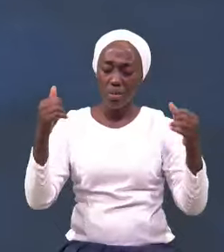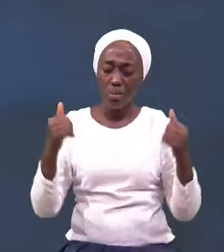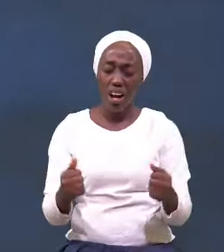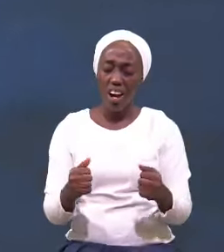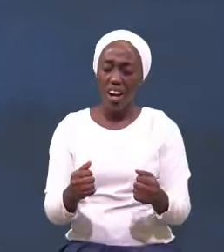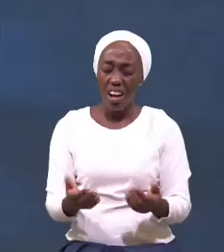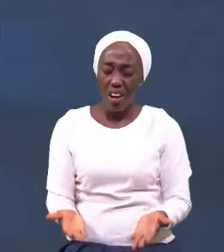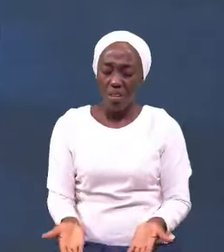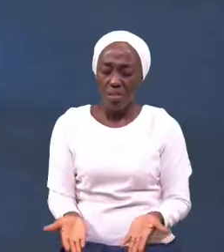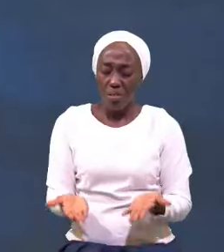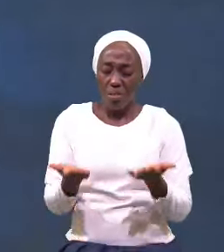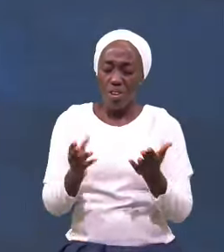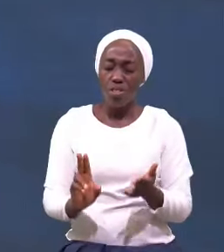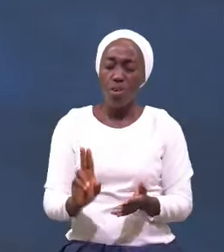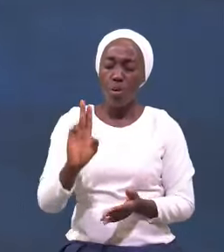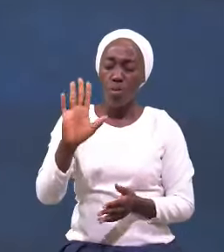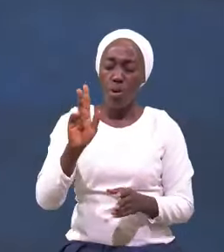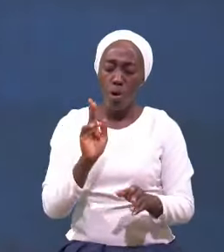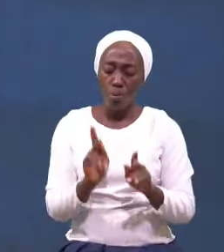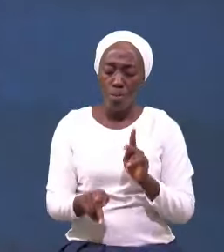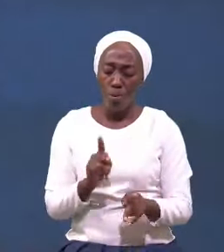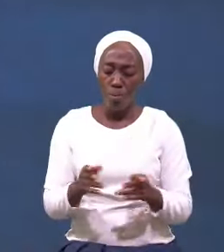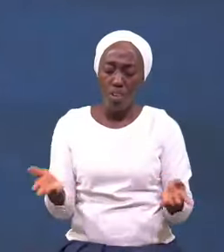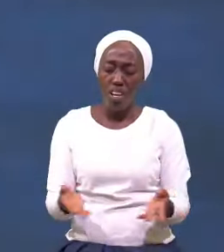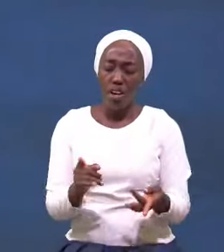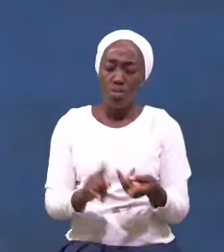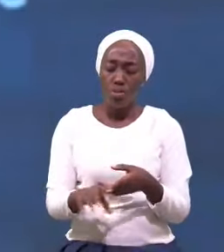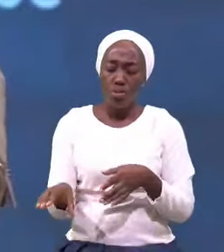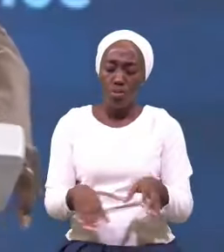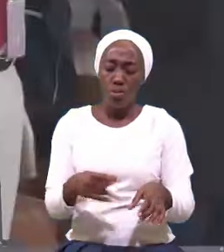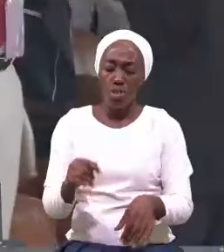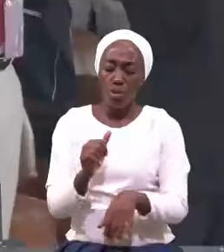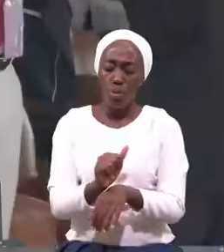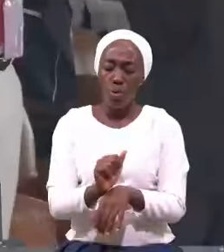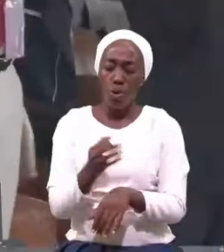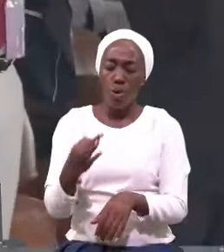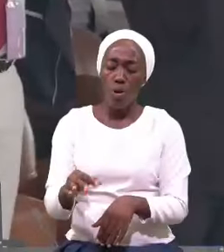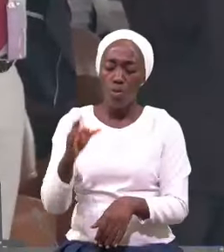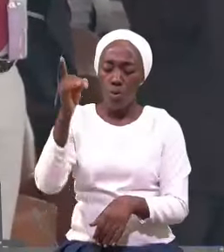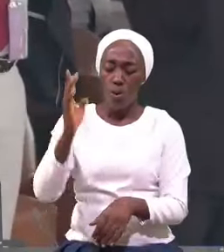Raise up your people here to do the work of God in this nation.